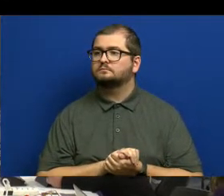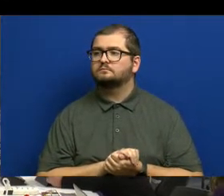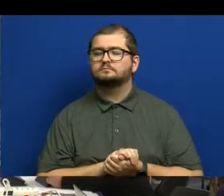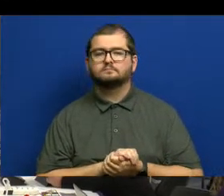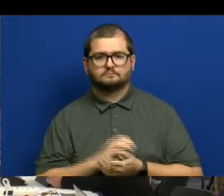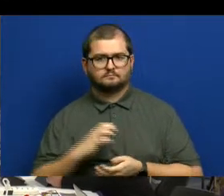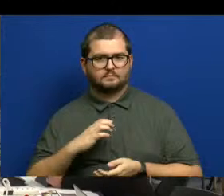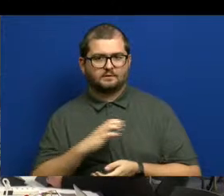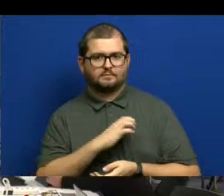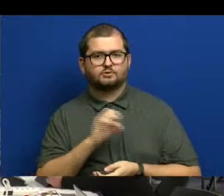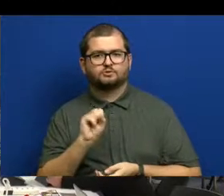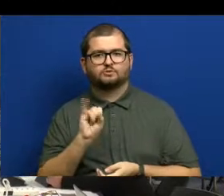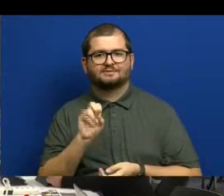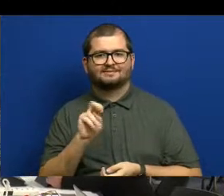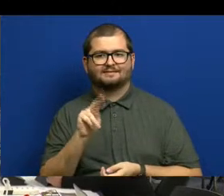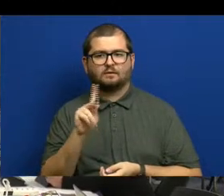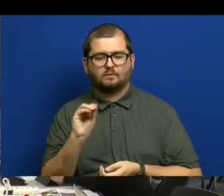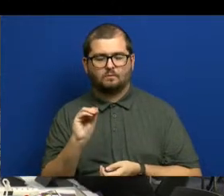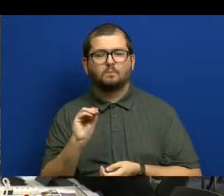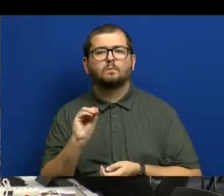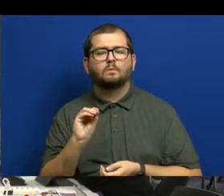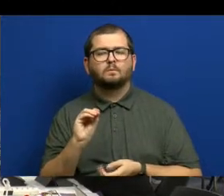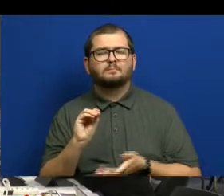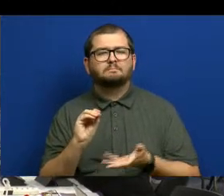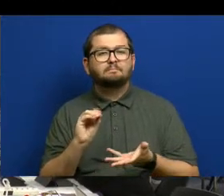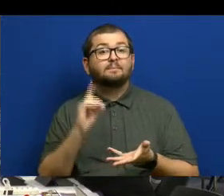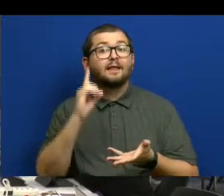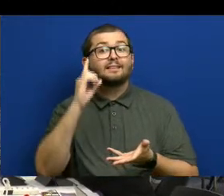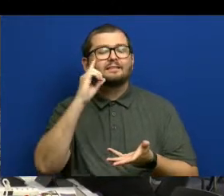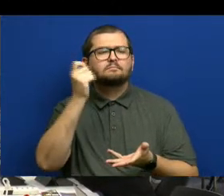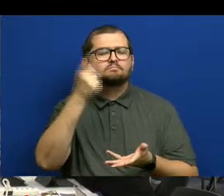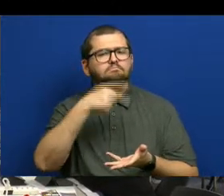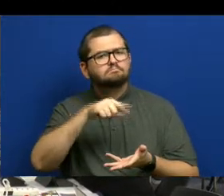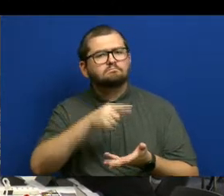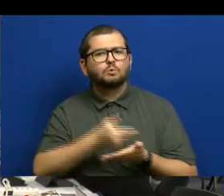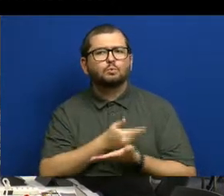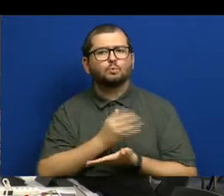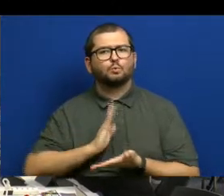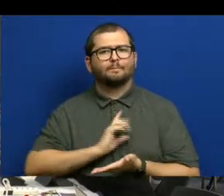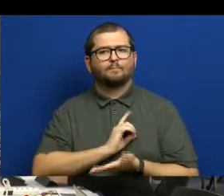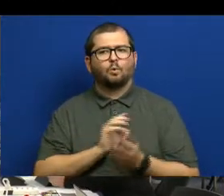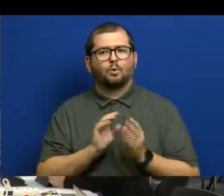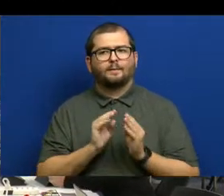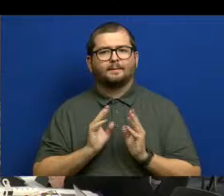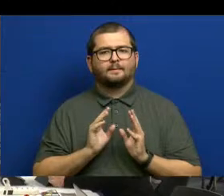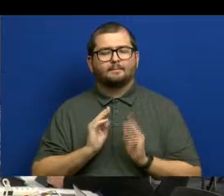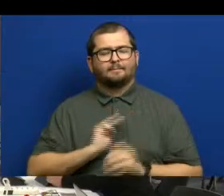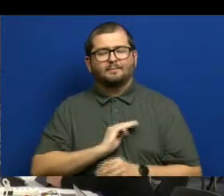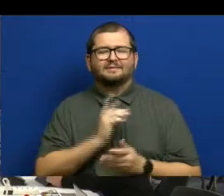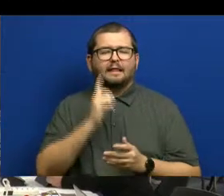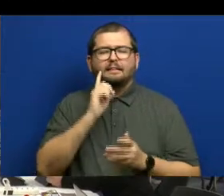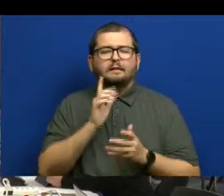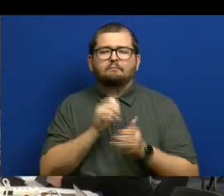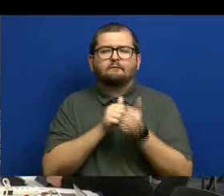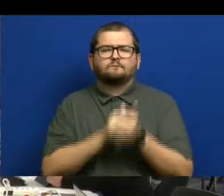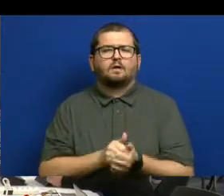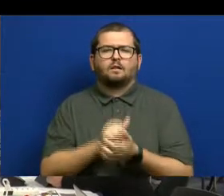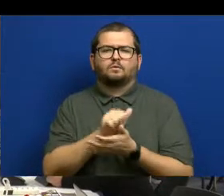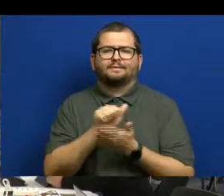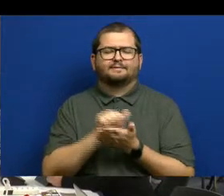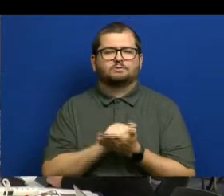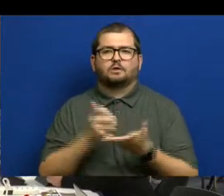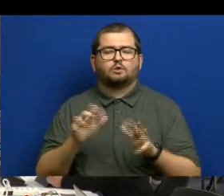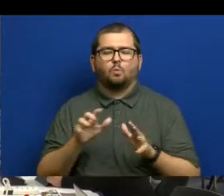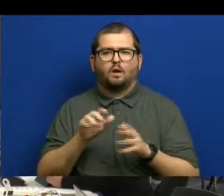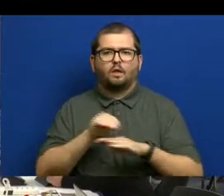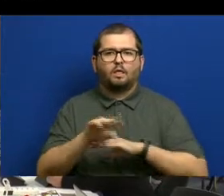This is Commissioner Sanko. I think for the sake of new board members, it may be a good idea to follow the agenda to avoid confusion.